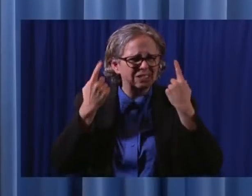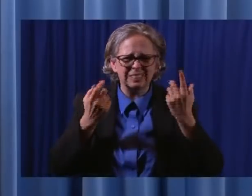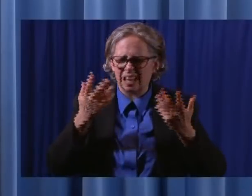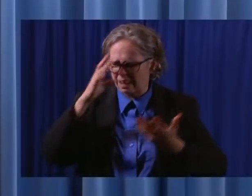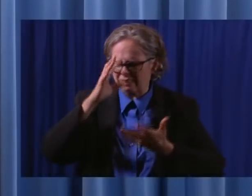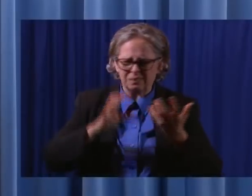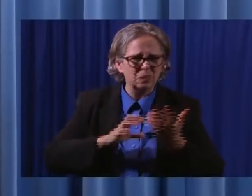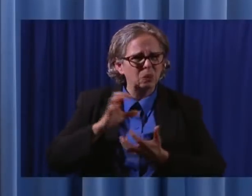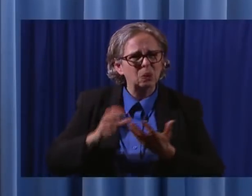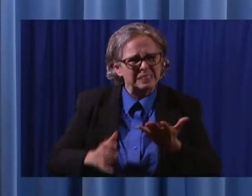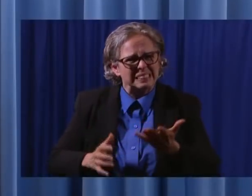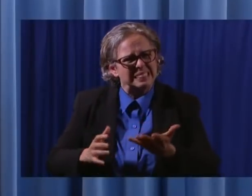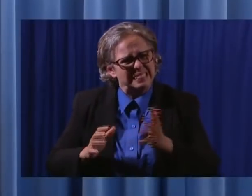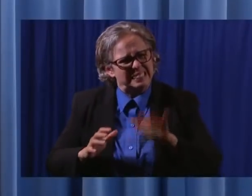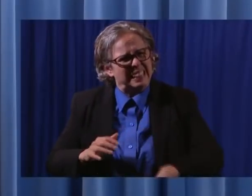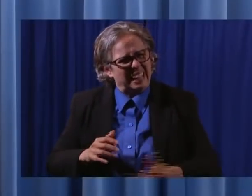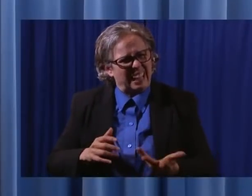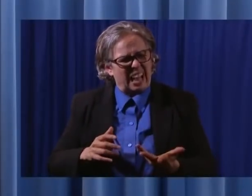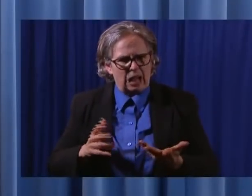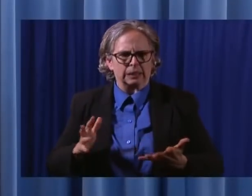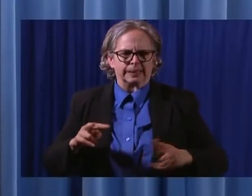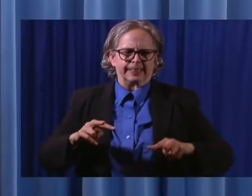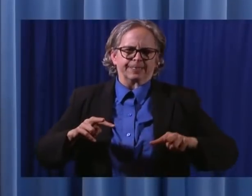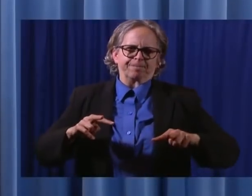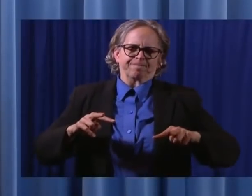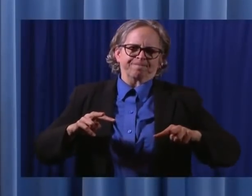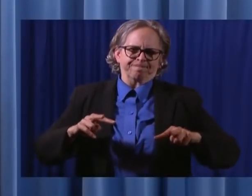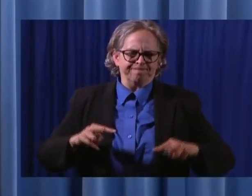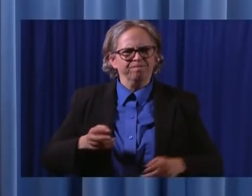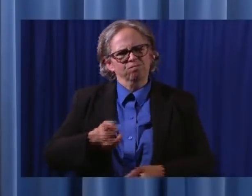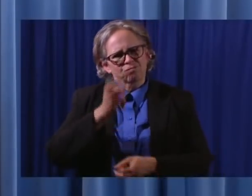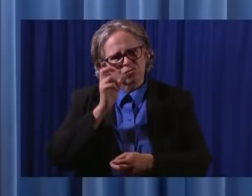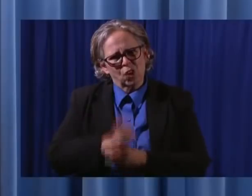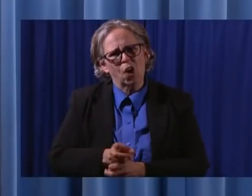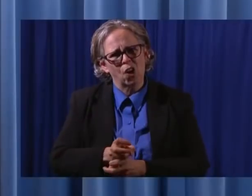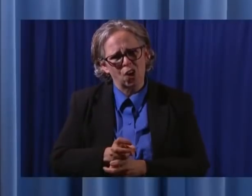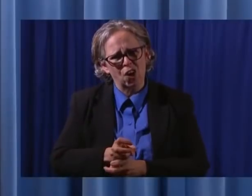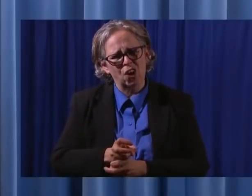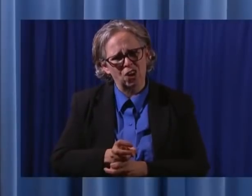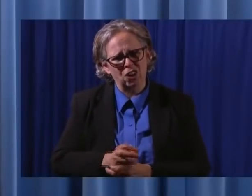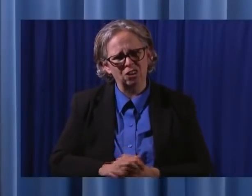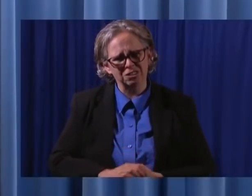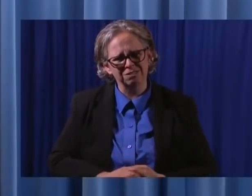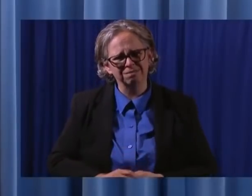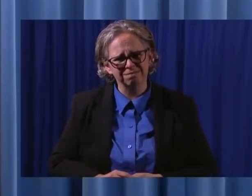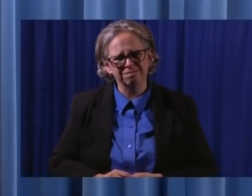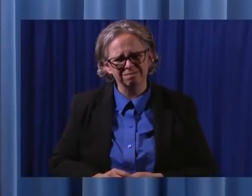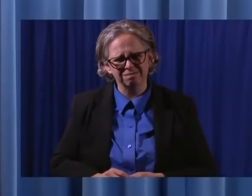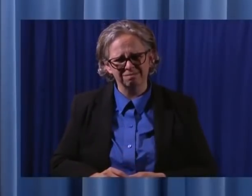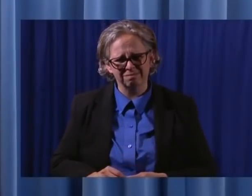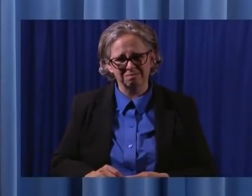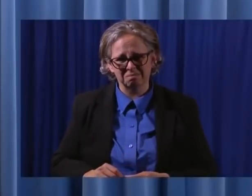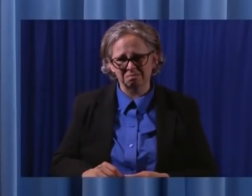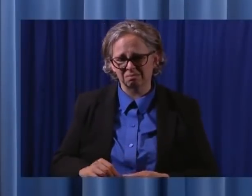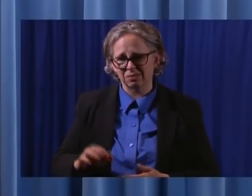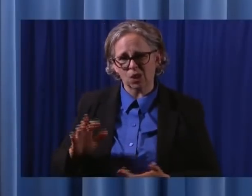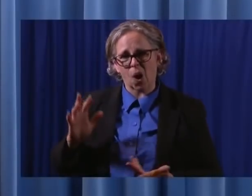dementia. So these are very difficult things. And so what we've outlined is a